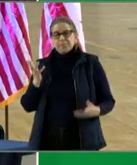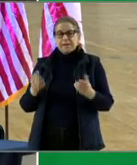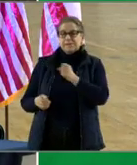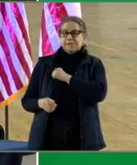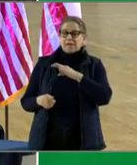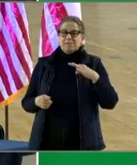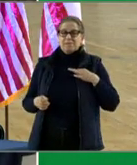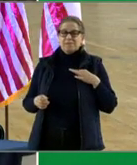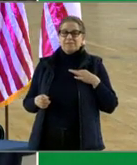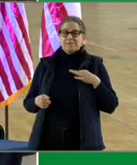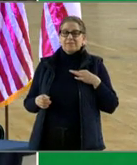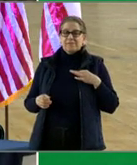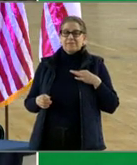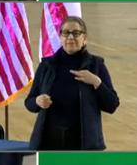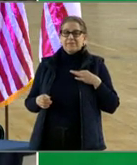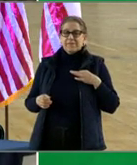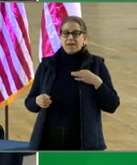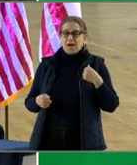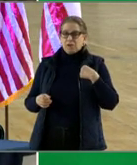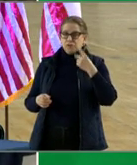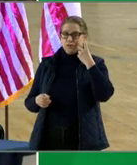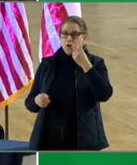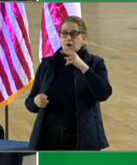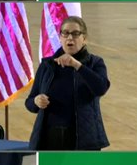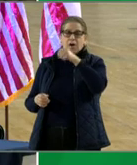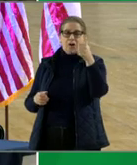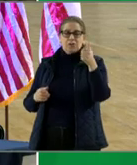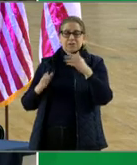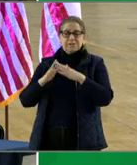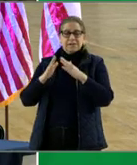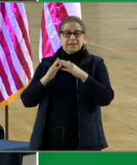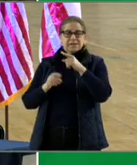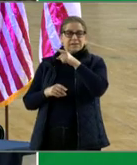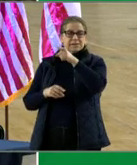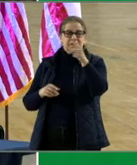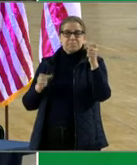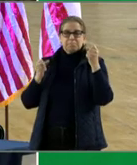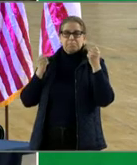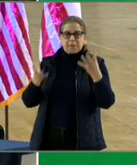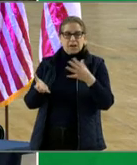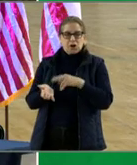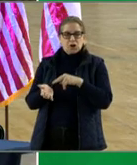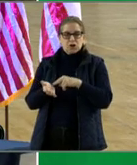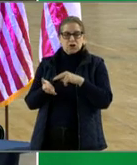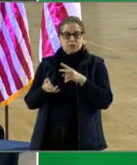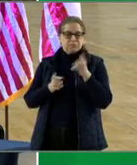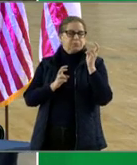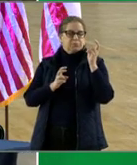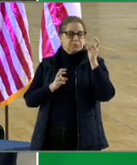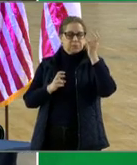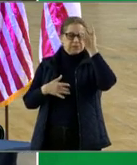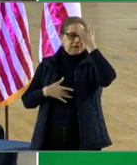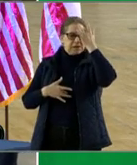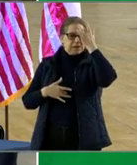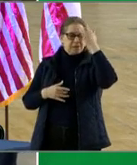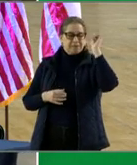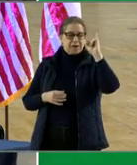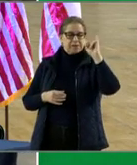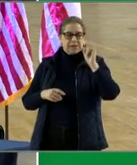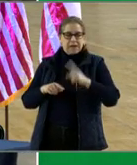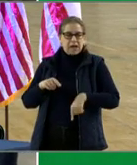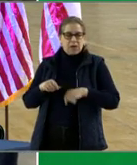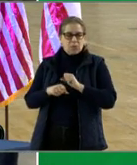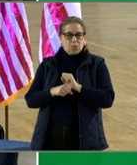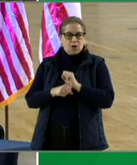know we're going to see healthcare providers infected and unable to provide care. Certainly the Medical Reserve Corps hopes to help, but